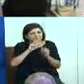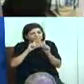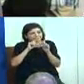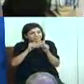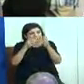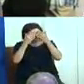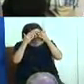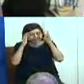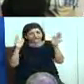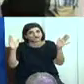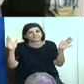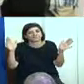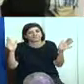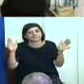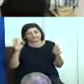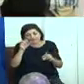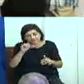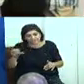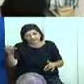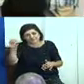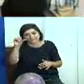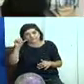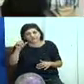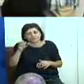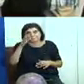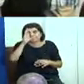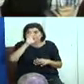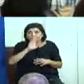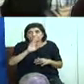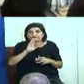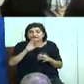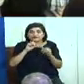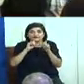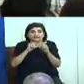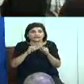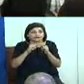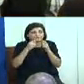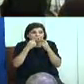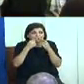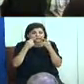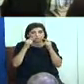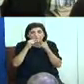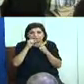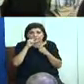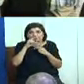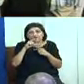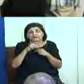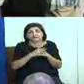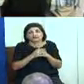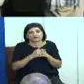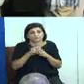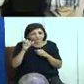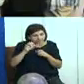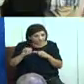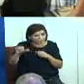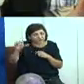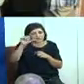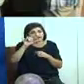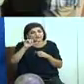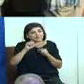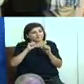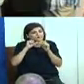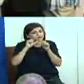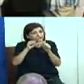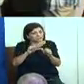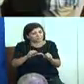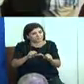mind. I anoint you. May God continue to open your lips. I anoint you that God may